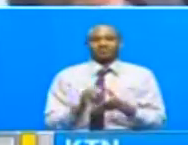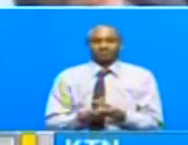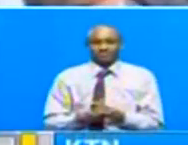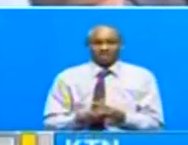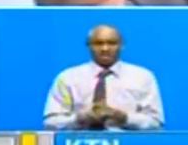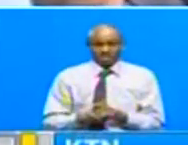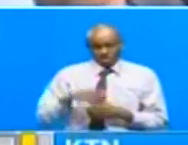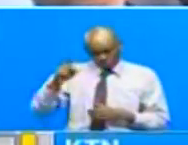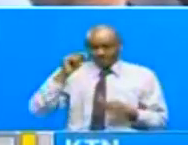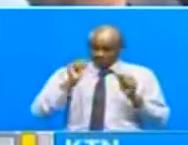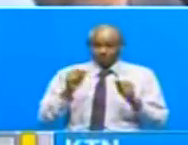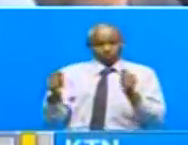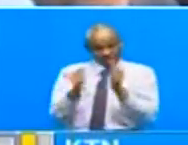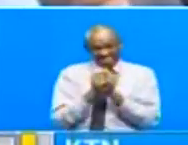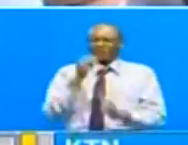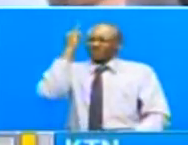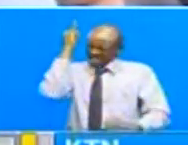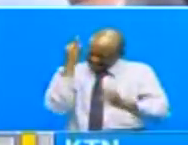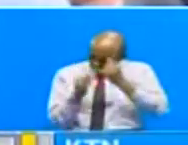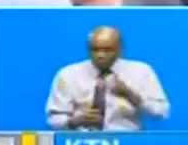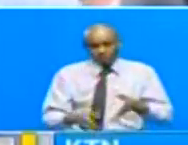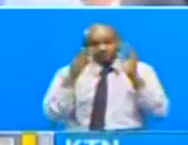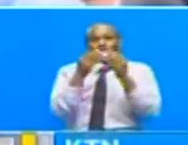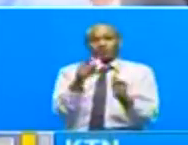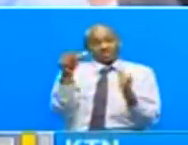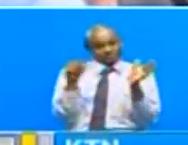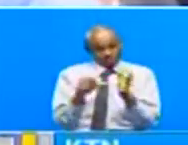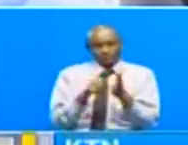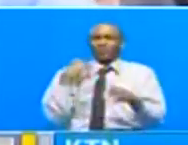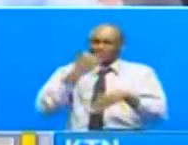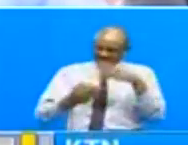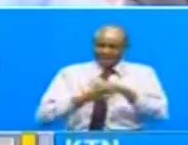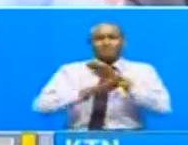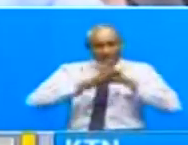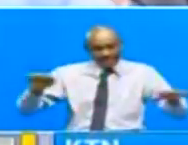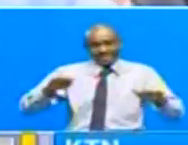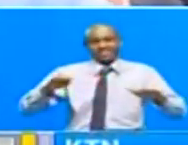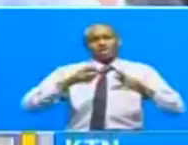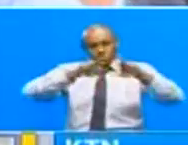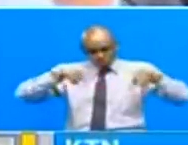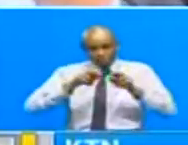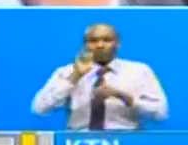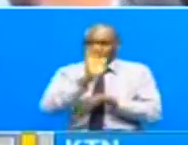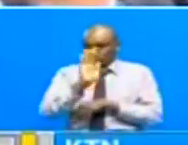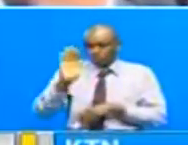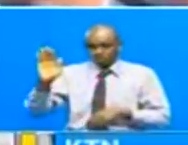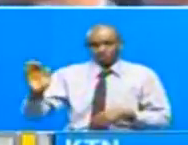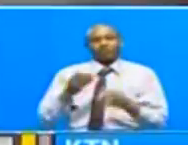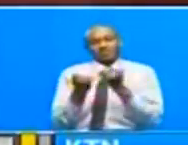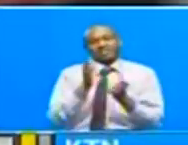We are going to get a lasting solution. We are going to bring, tutajenga permanent structures ili tumalize maneno ya